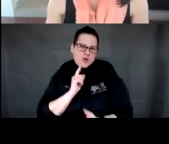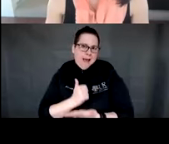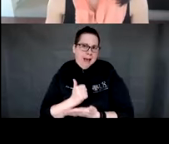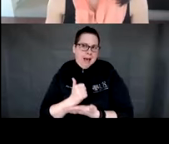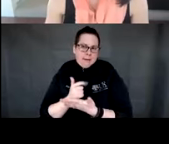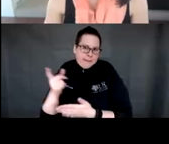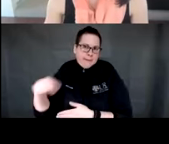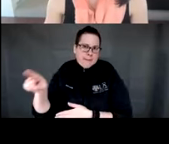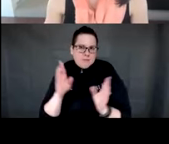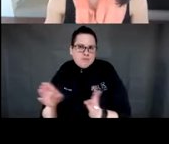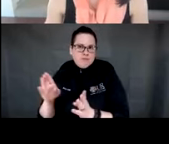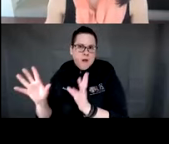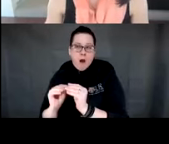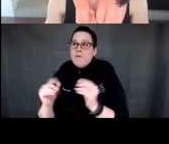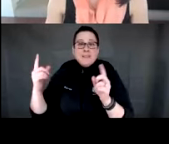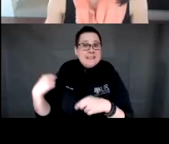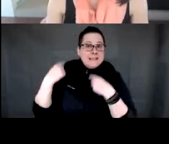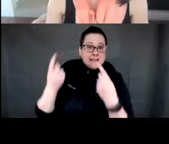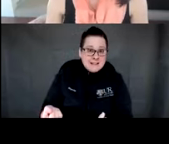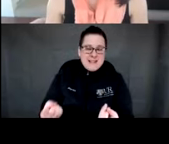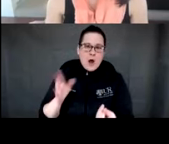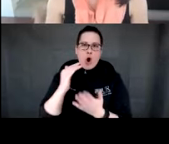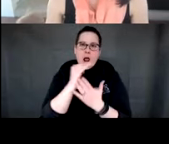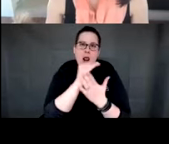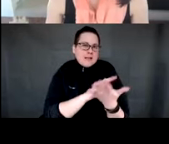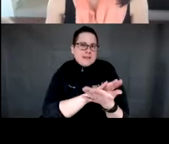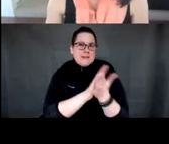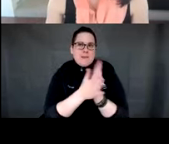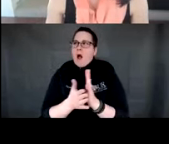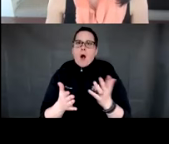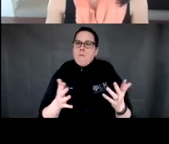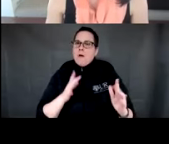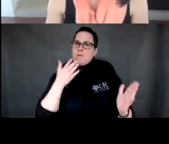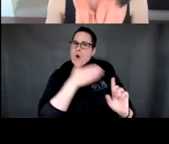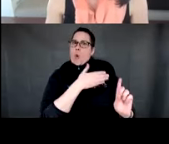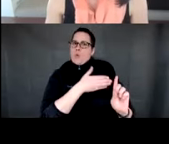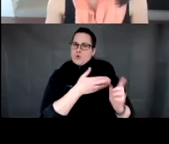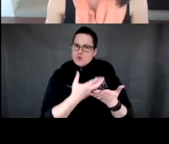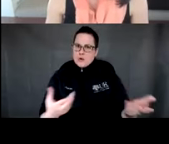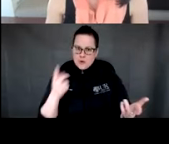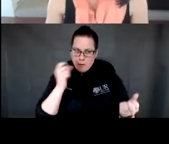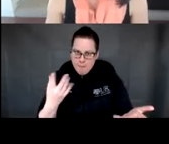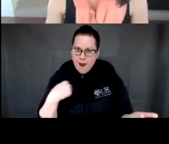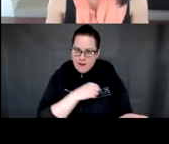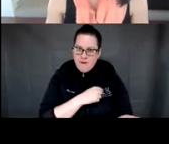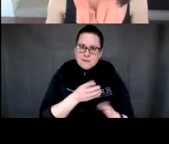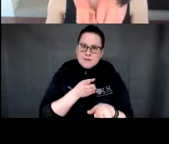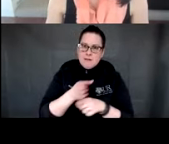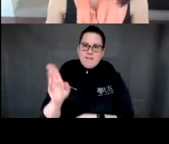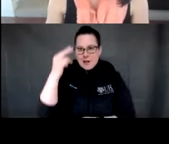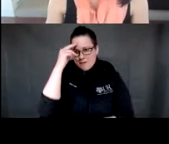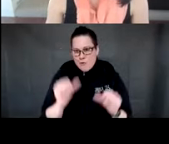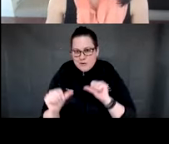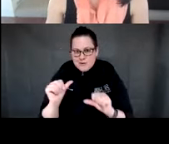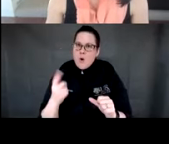serving on. Since then, it's grown into a go-to resource for many of us in the field of neuroscience